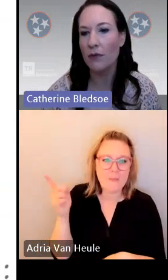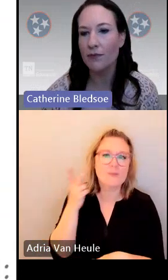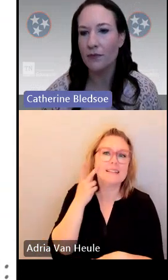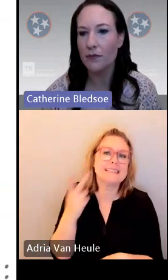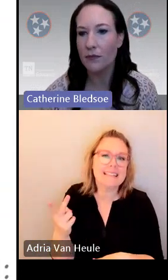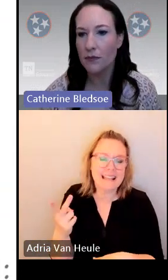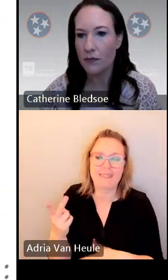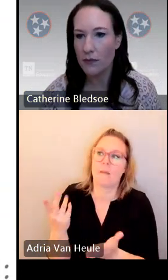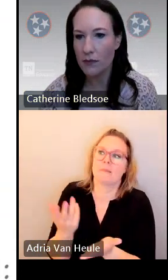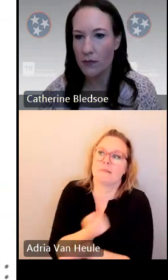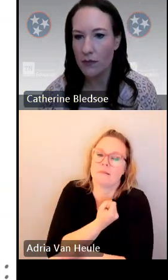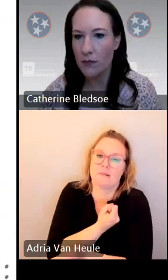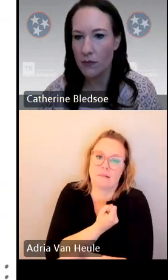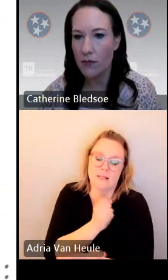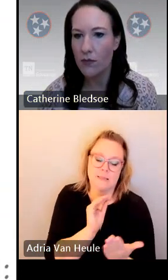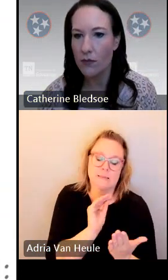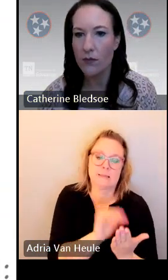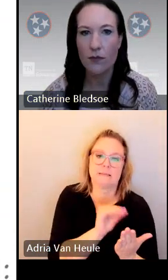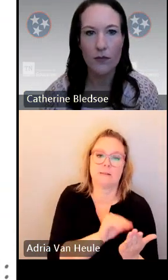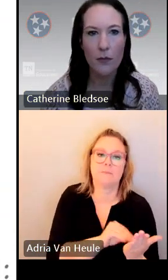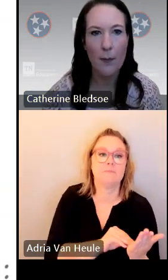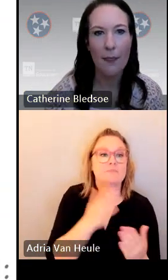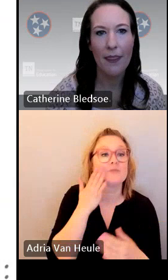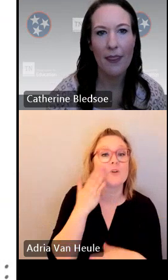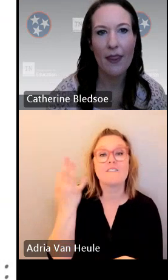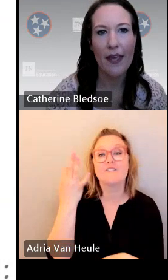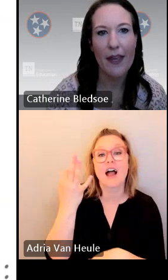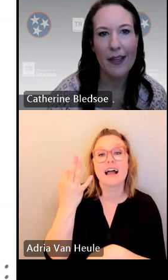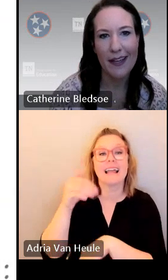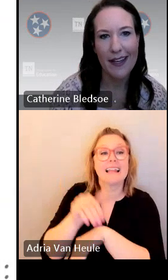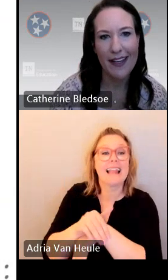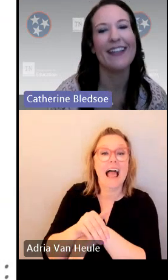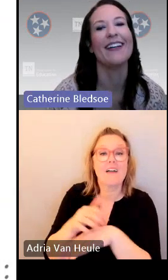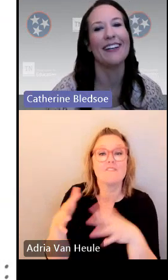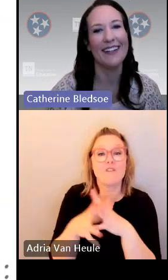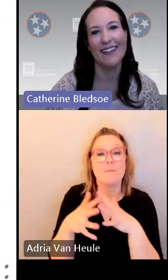certainly helpful. I know those Friday night football games at the very